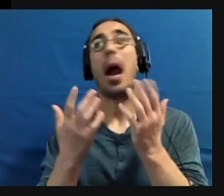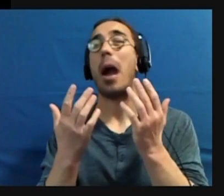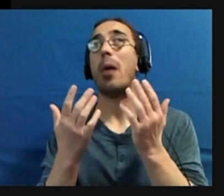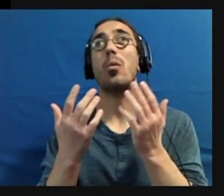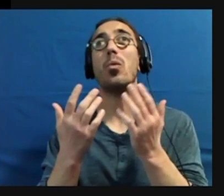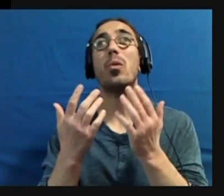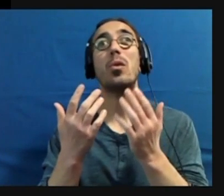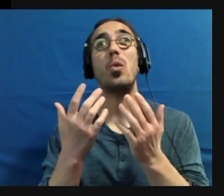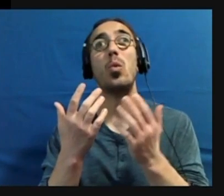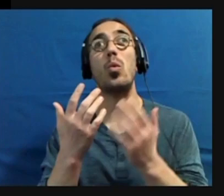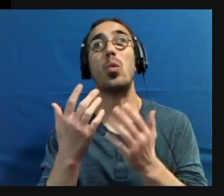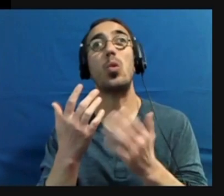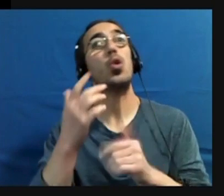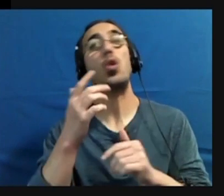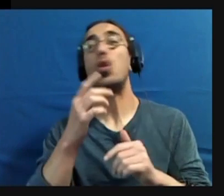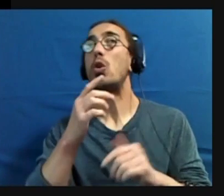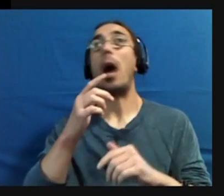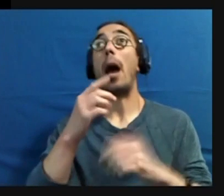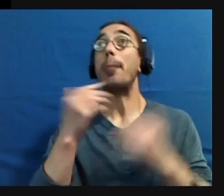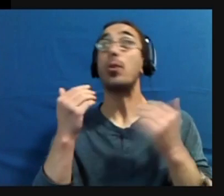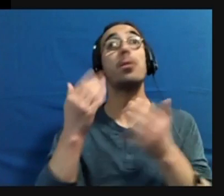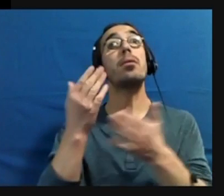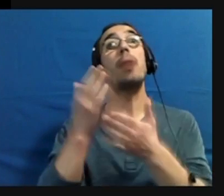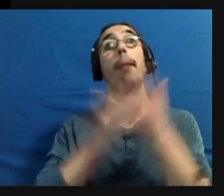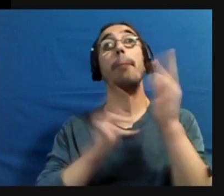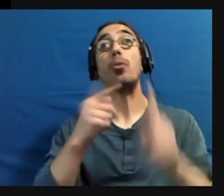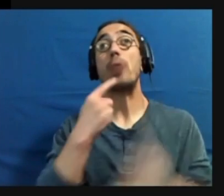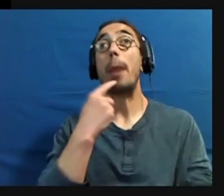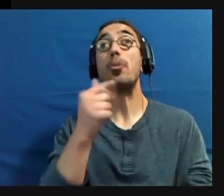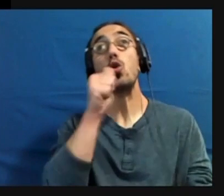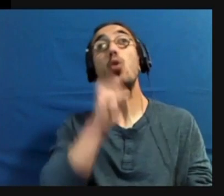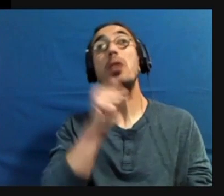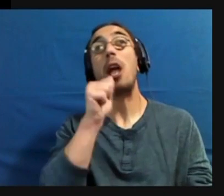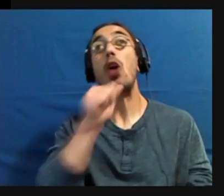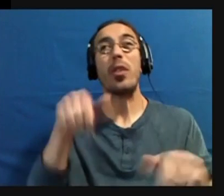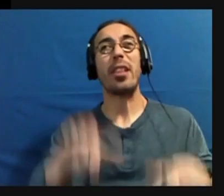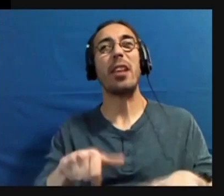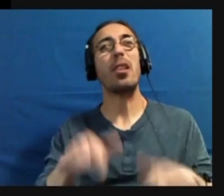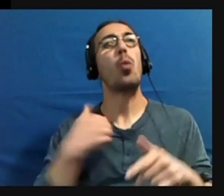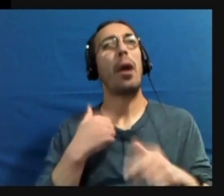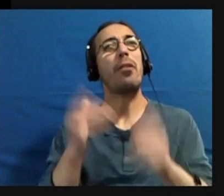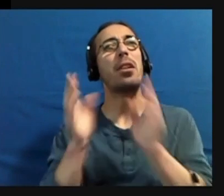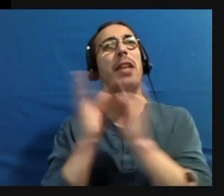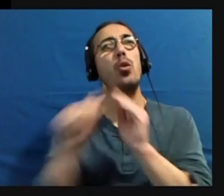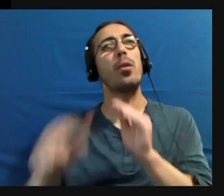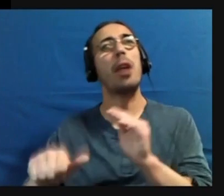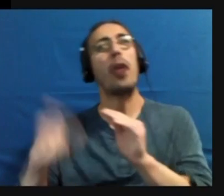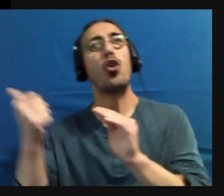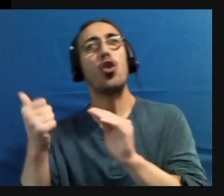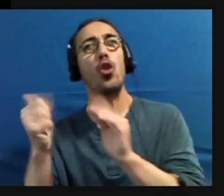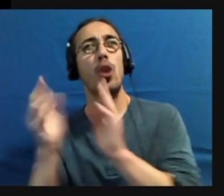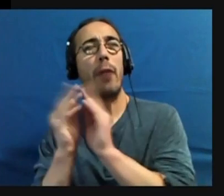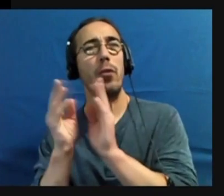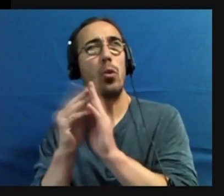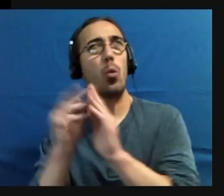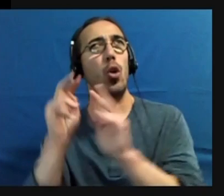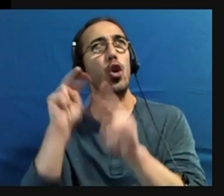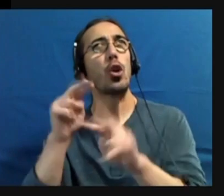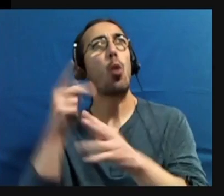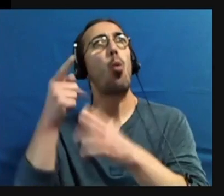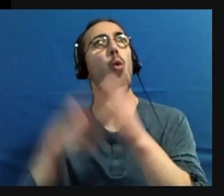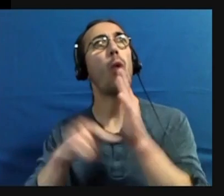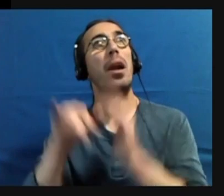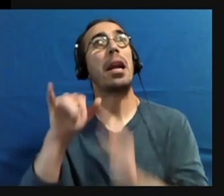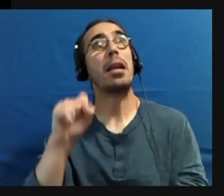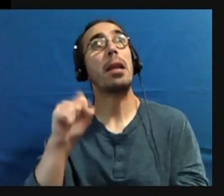don't have to tolerate anything. I have a session tomorrow with a different conference where we're actually going to be looking at like what it